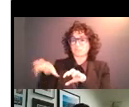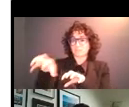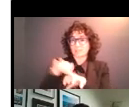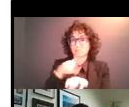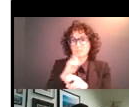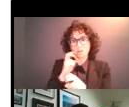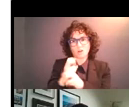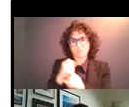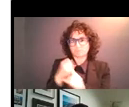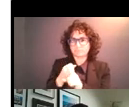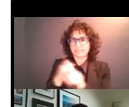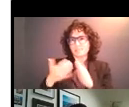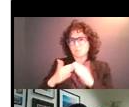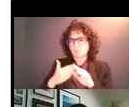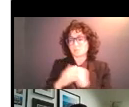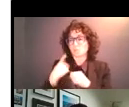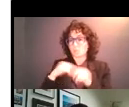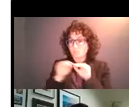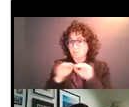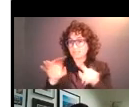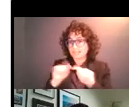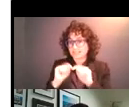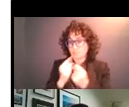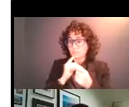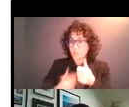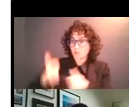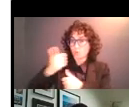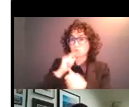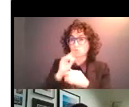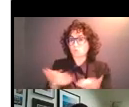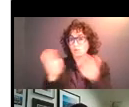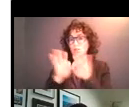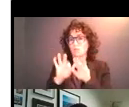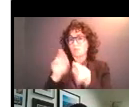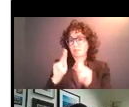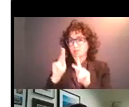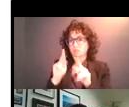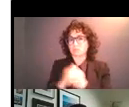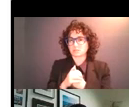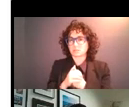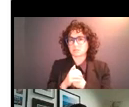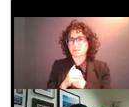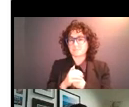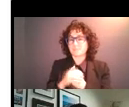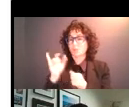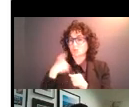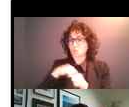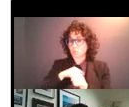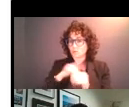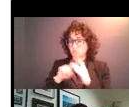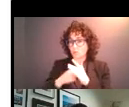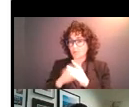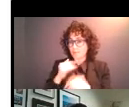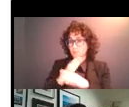deployed vaccination strike teams prioritizing critical populations. We also launched the Protect Chicago